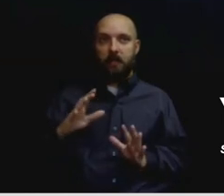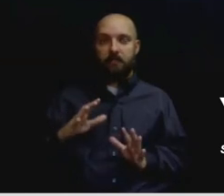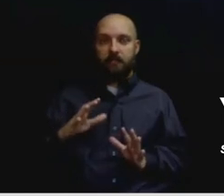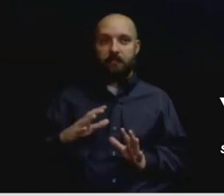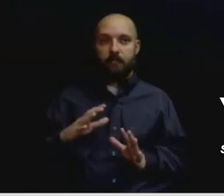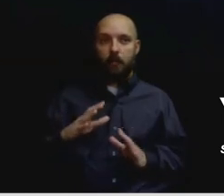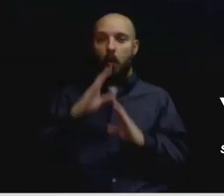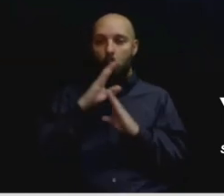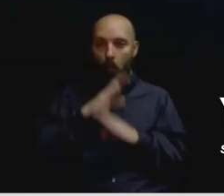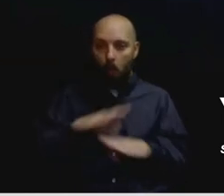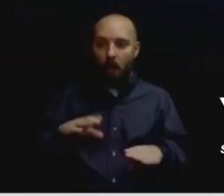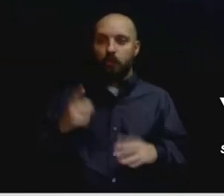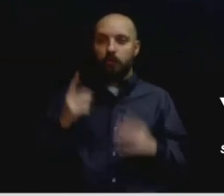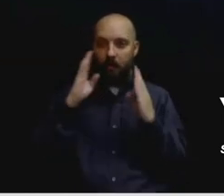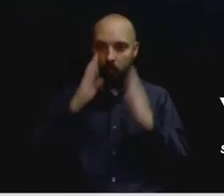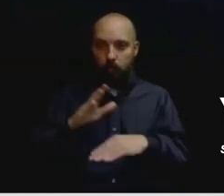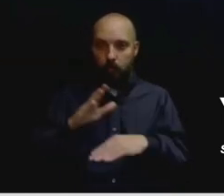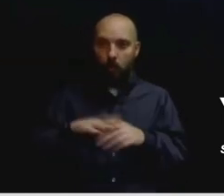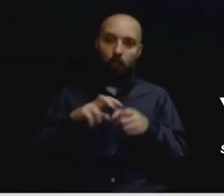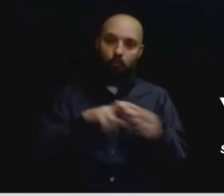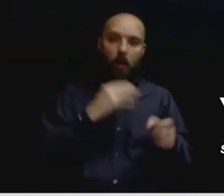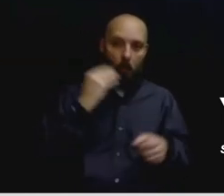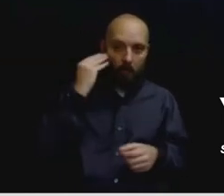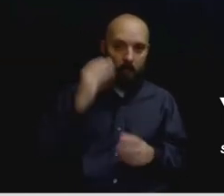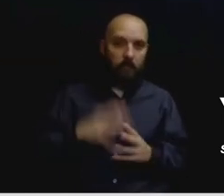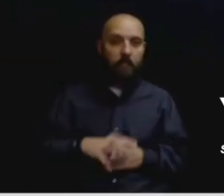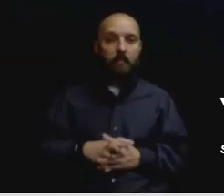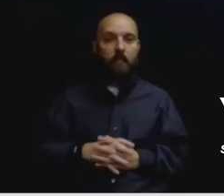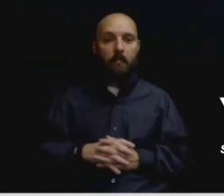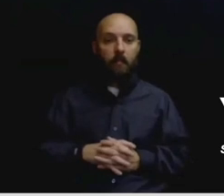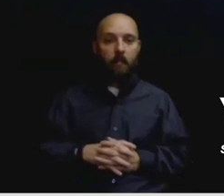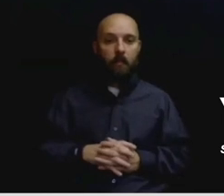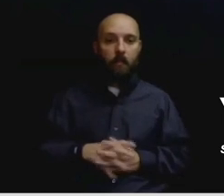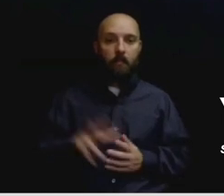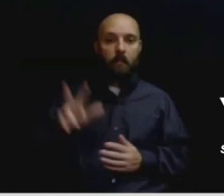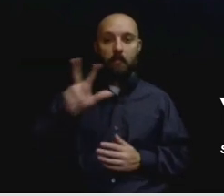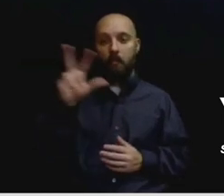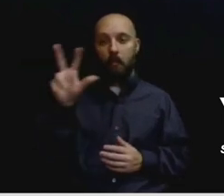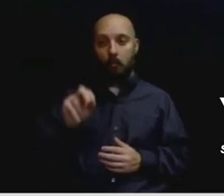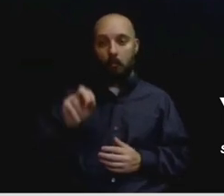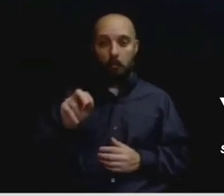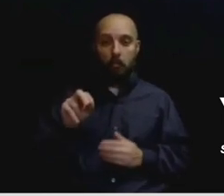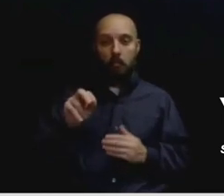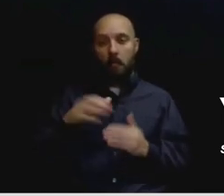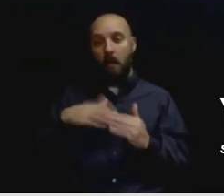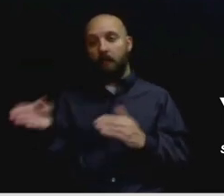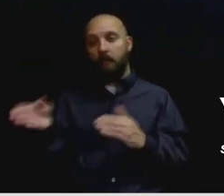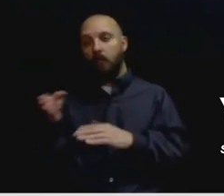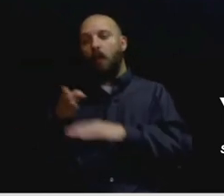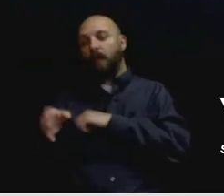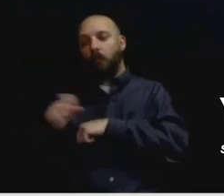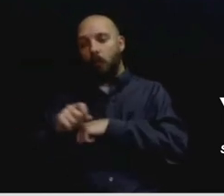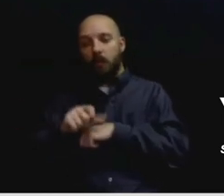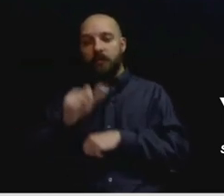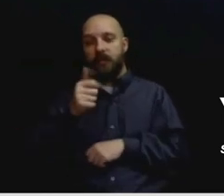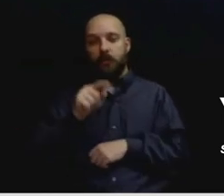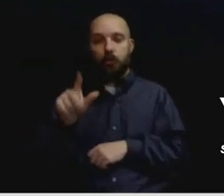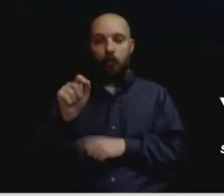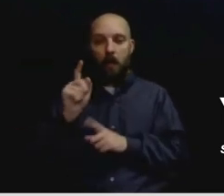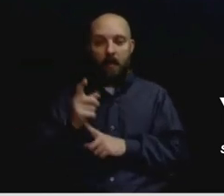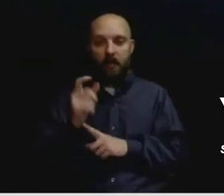quiet and just to focus on the ride home. 3:30 p.m. or after work, 10 to 20 minutes of